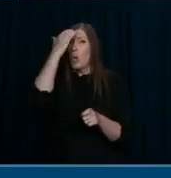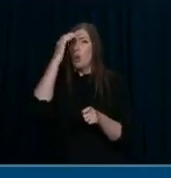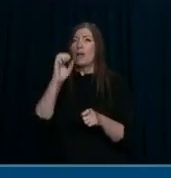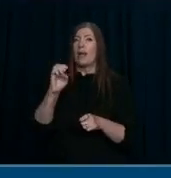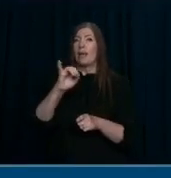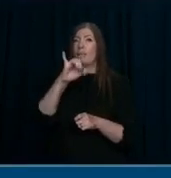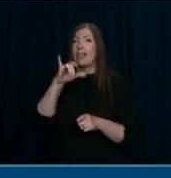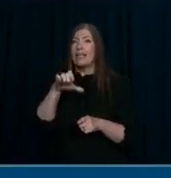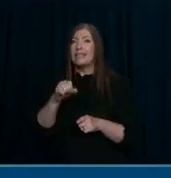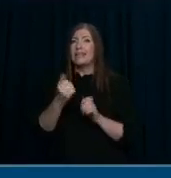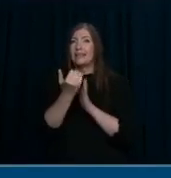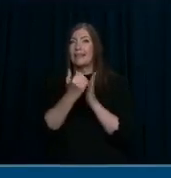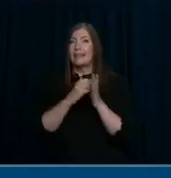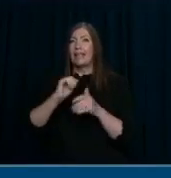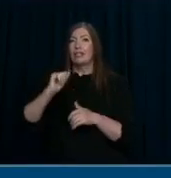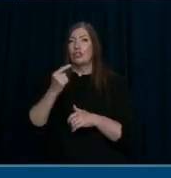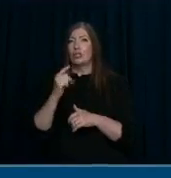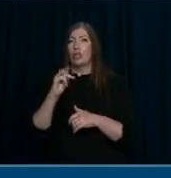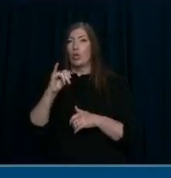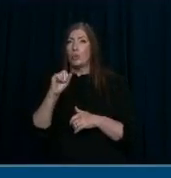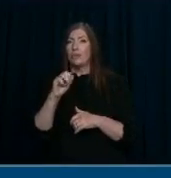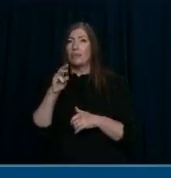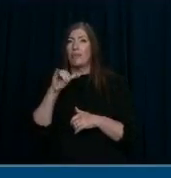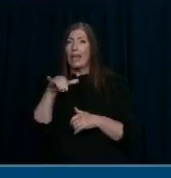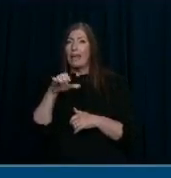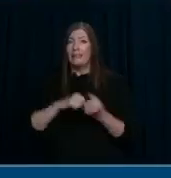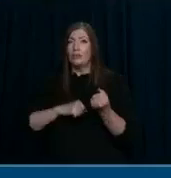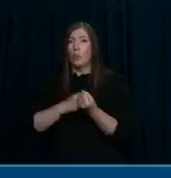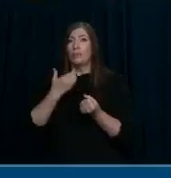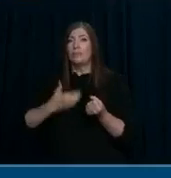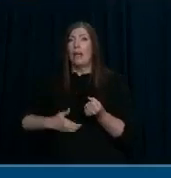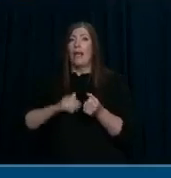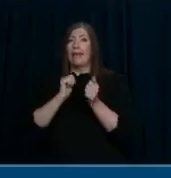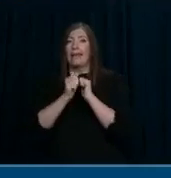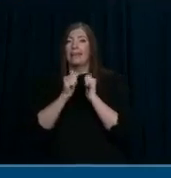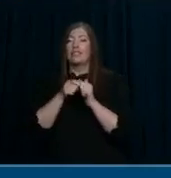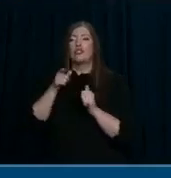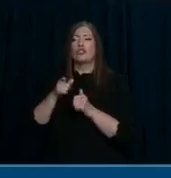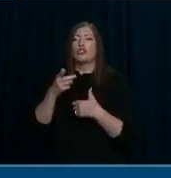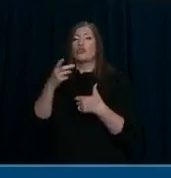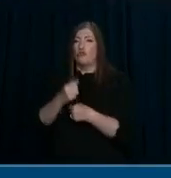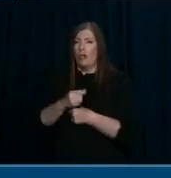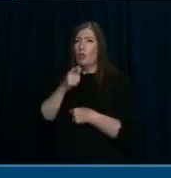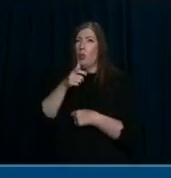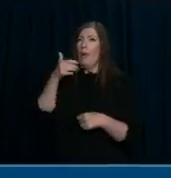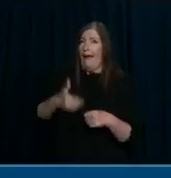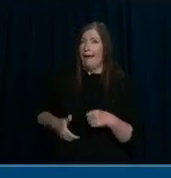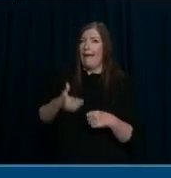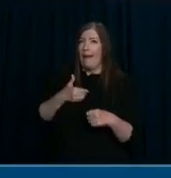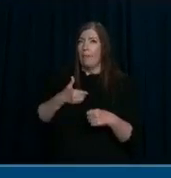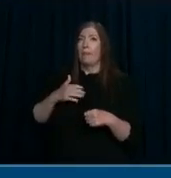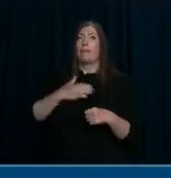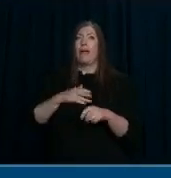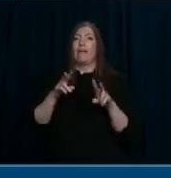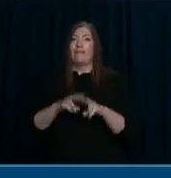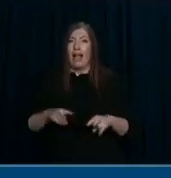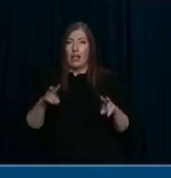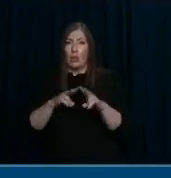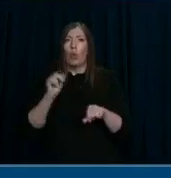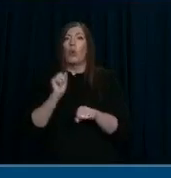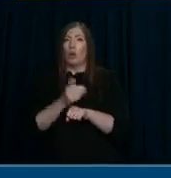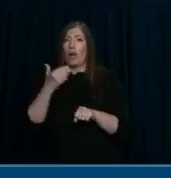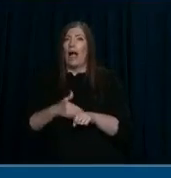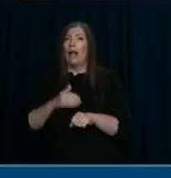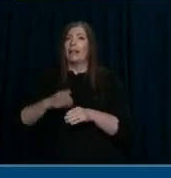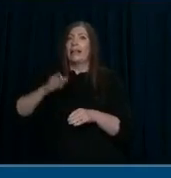List knows this. Attorney General Chris Mays has endorsed my candidacy because she trusts who I am, my values, and the work that I'll get